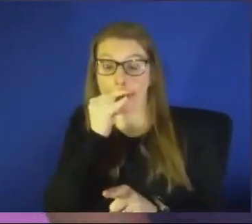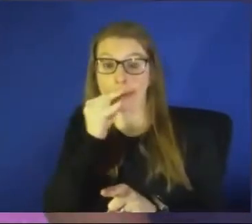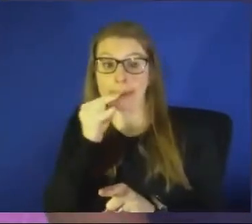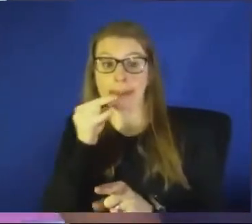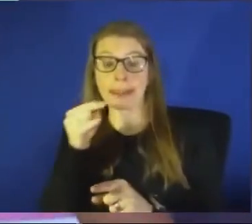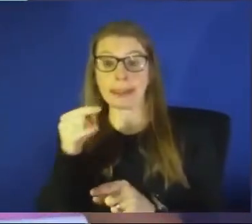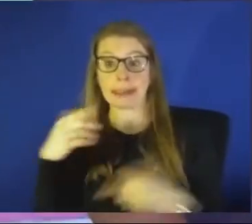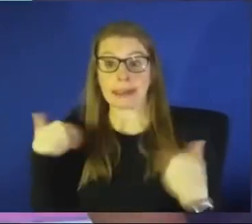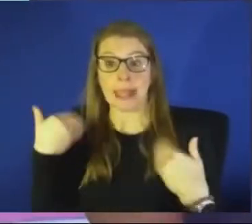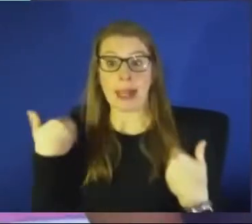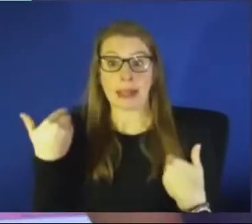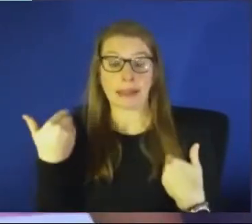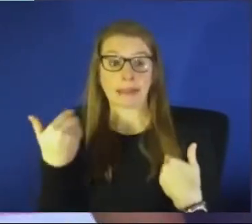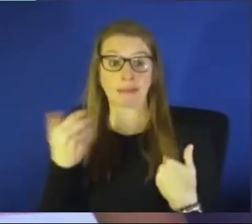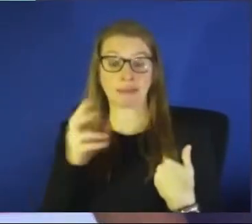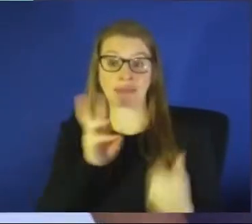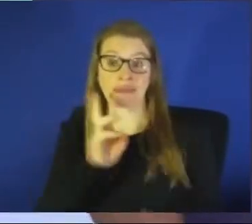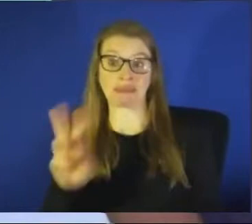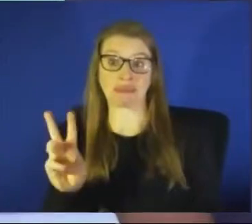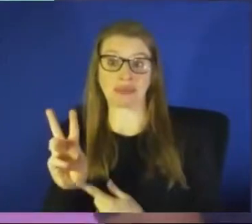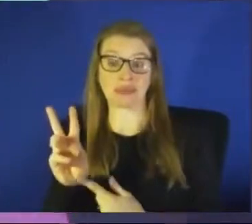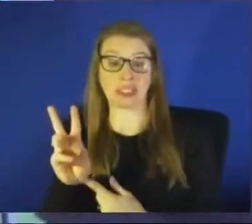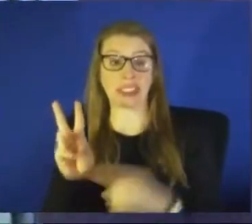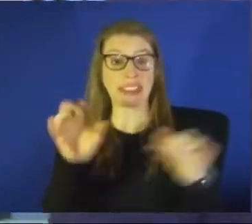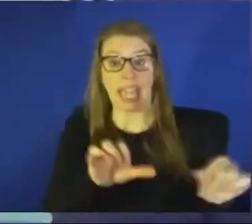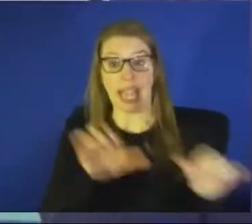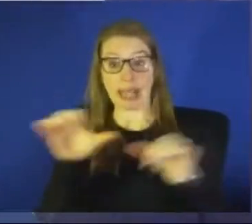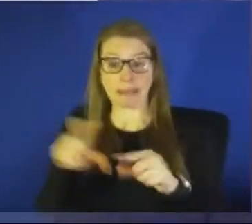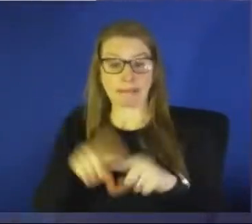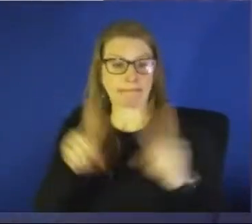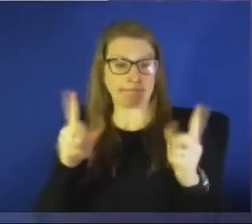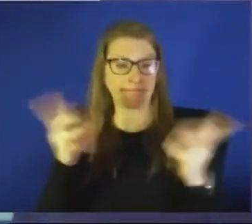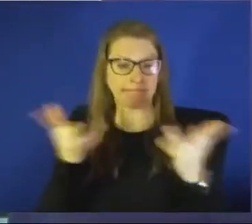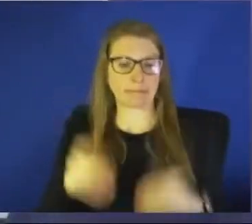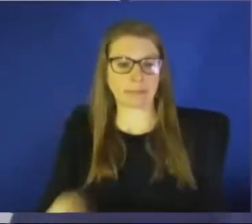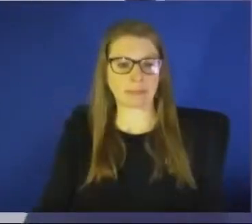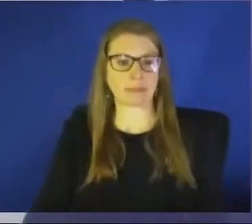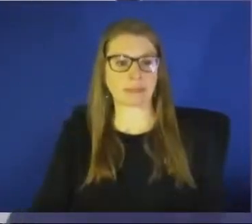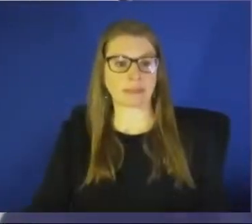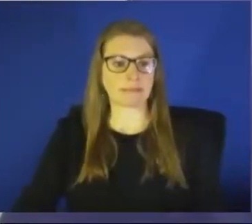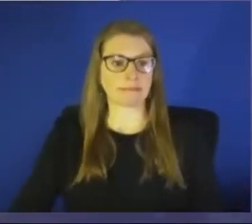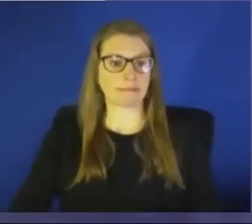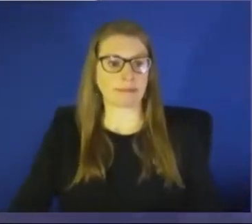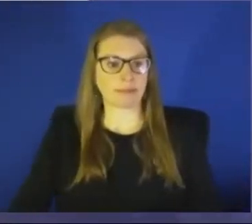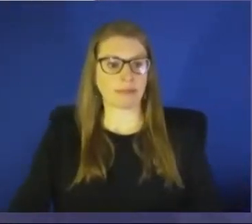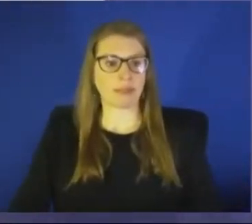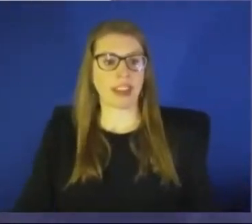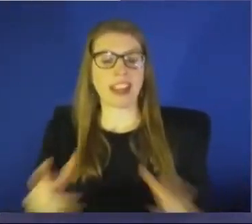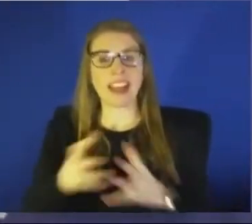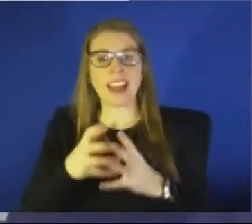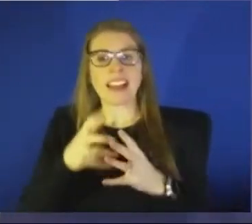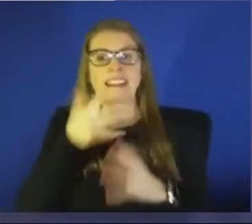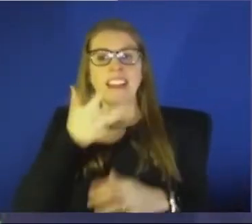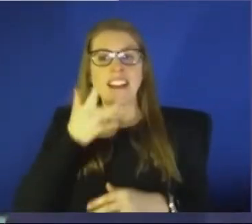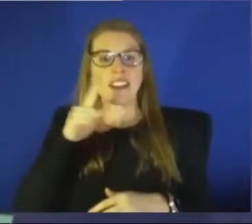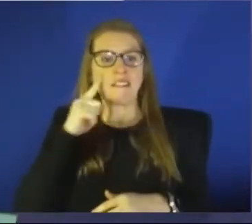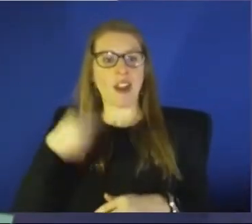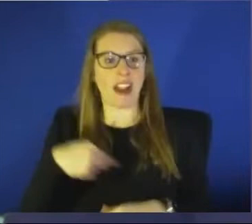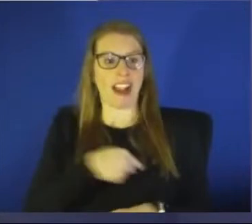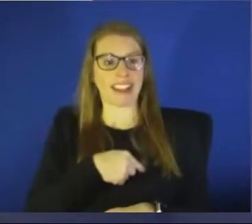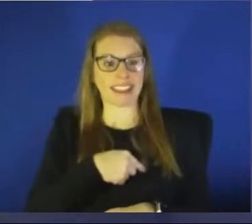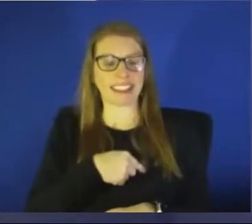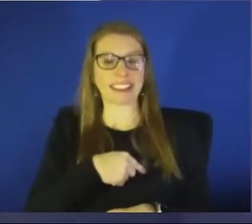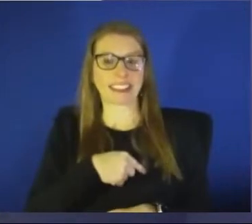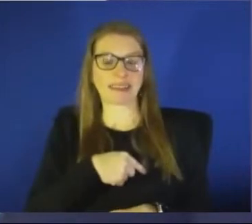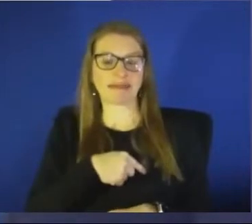What's the same and what's different? Fortunately for us, a lot of things are the same. It's just a different stage.